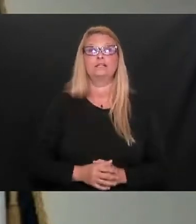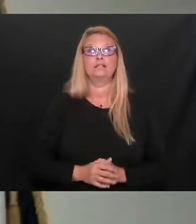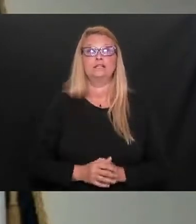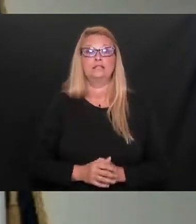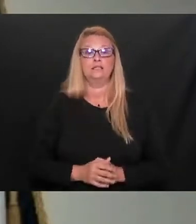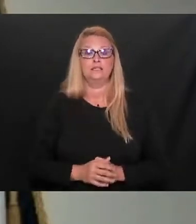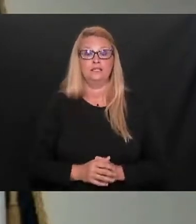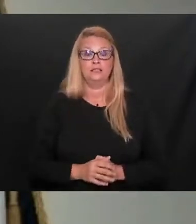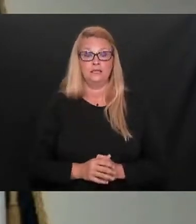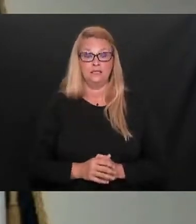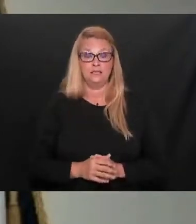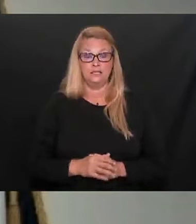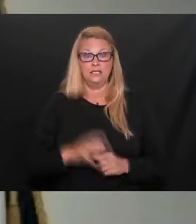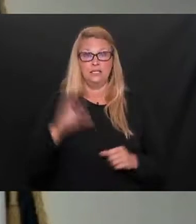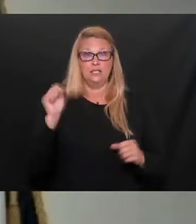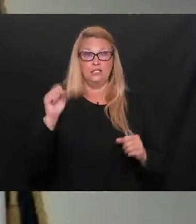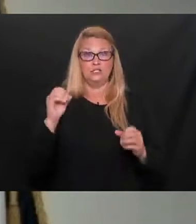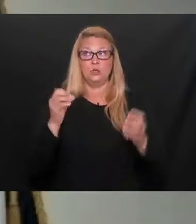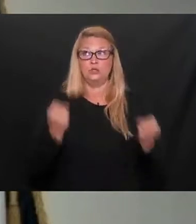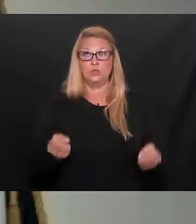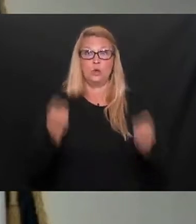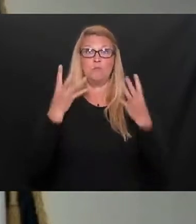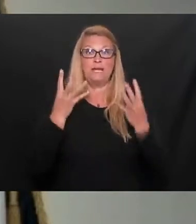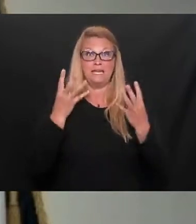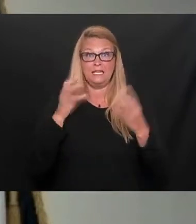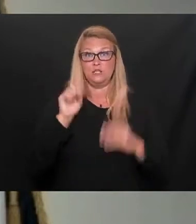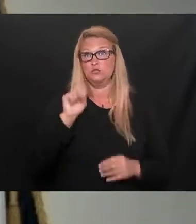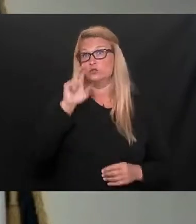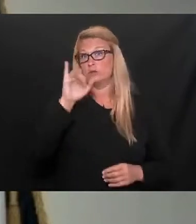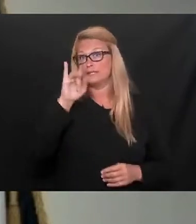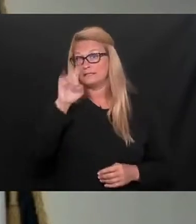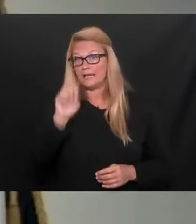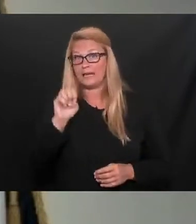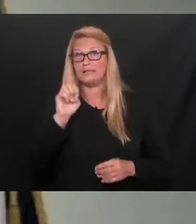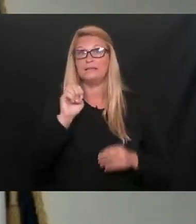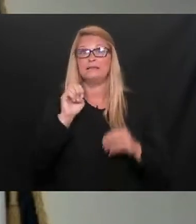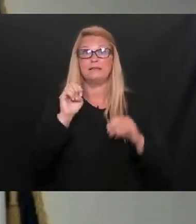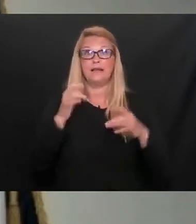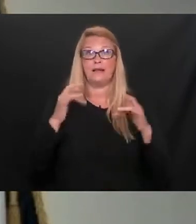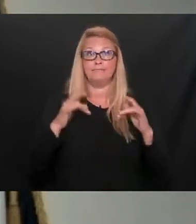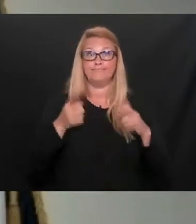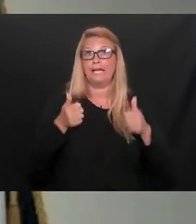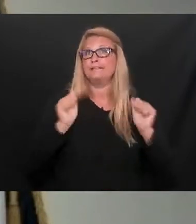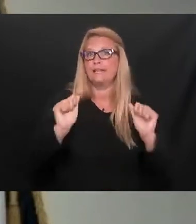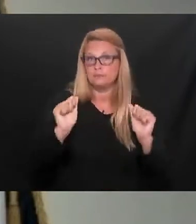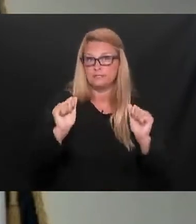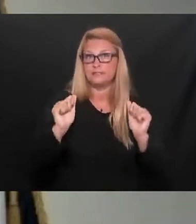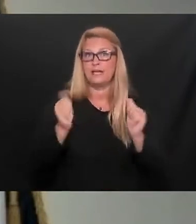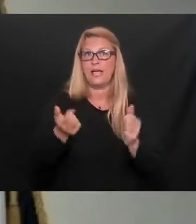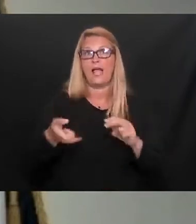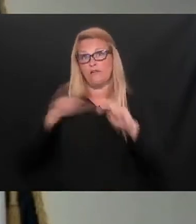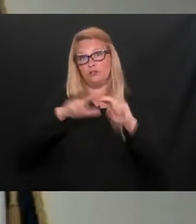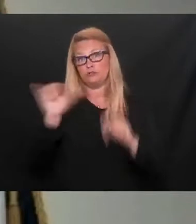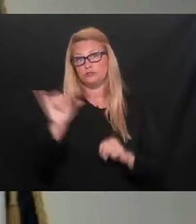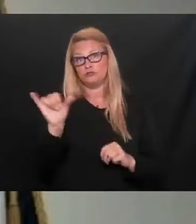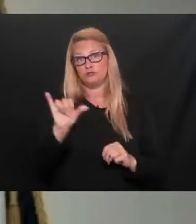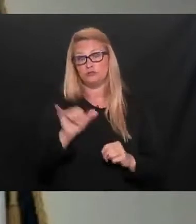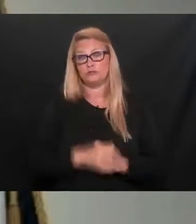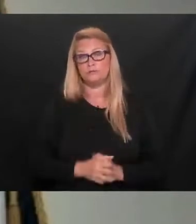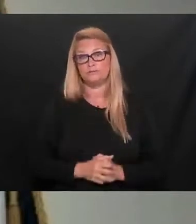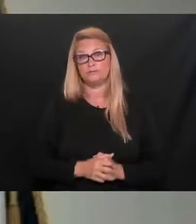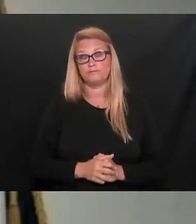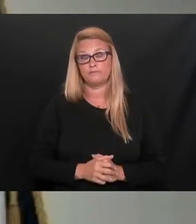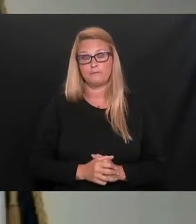17, suspected suicide attempt emergency department visits increased by 3.7%. Suicide can be